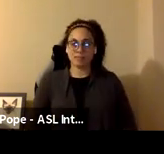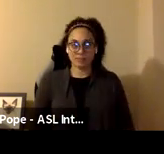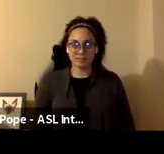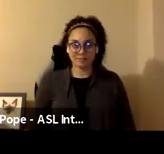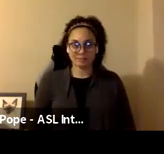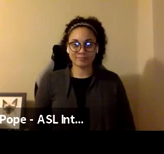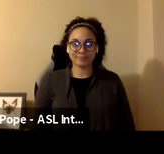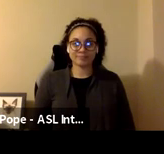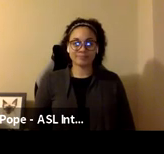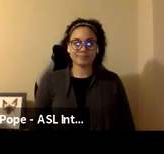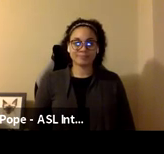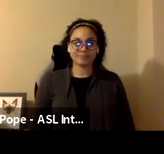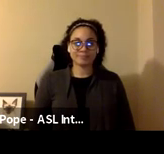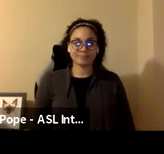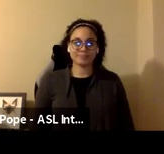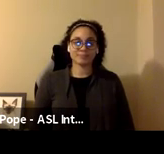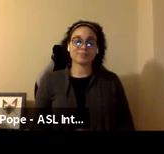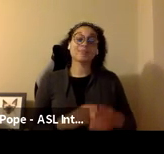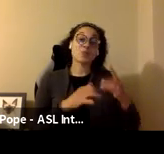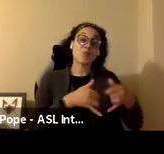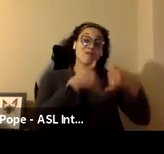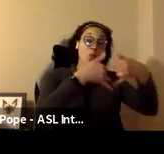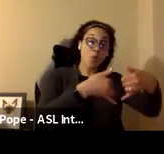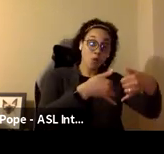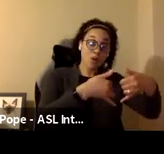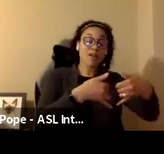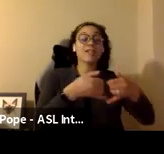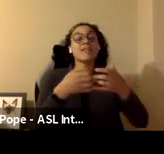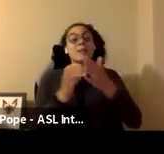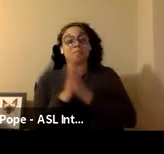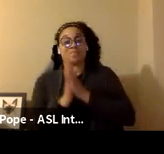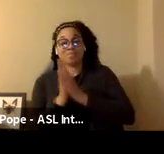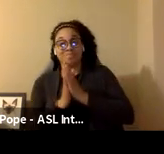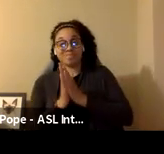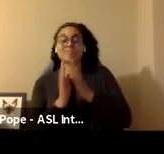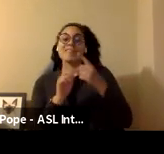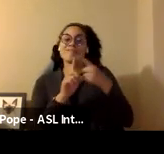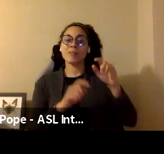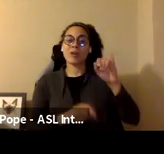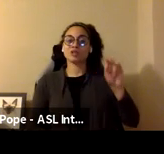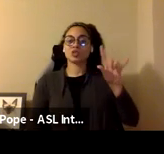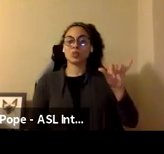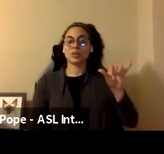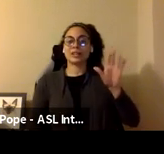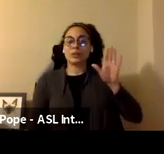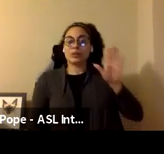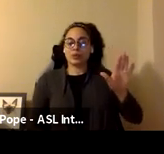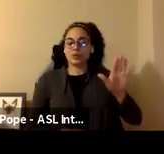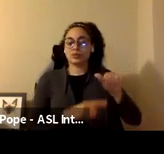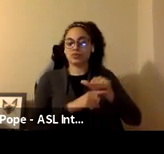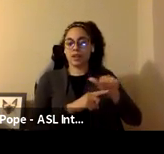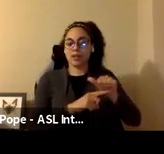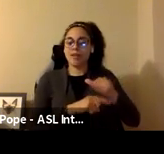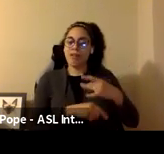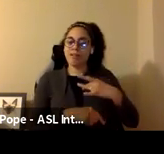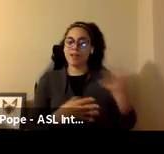Okay, now for rewards and motivation. This is from Jody's part of her training. I like to put this